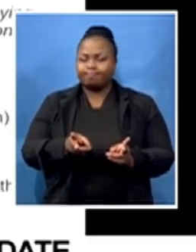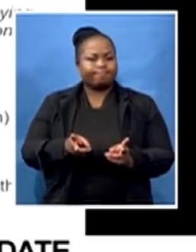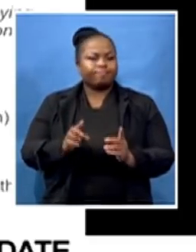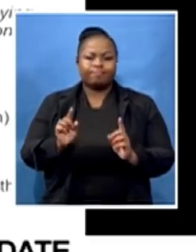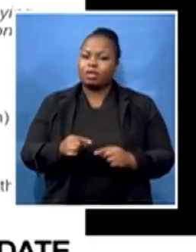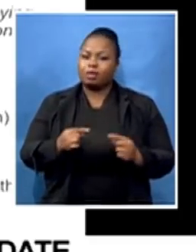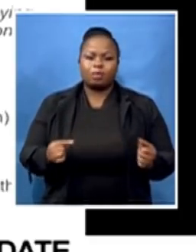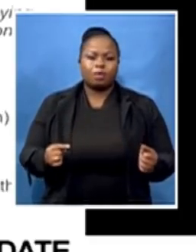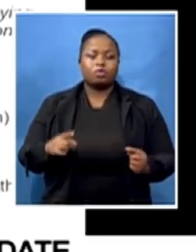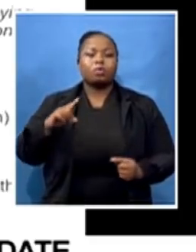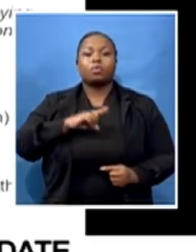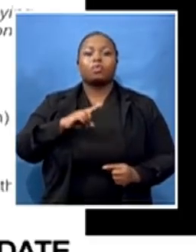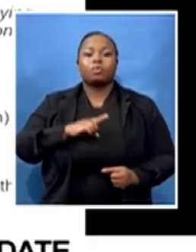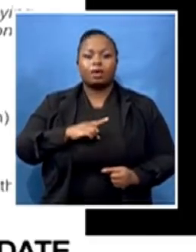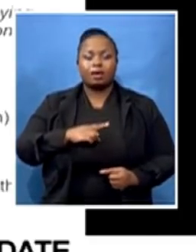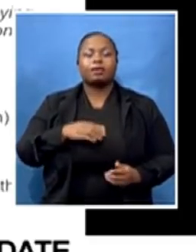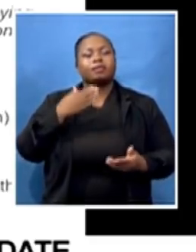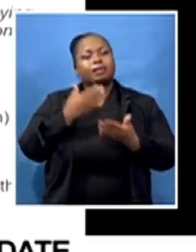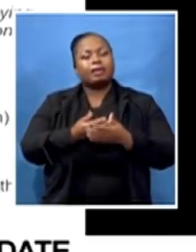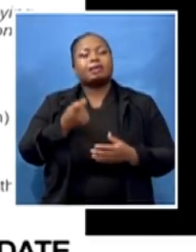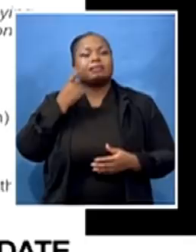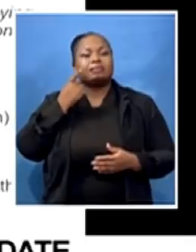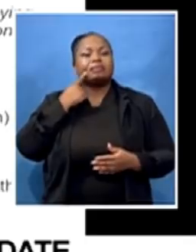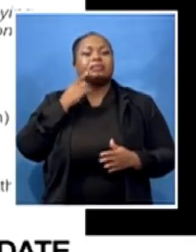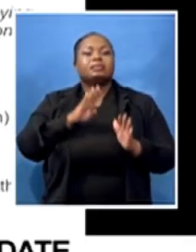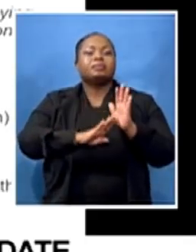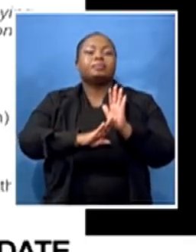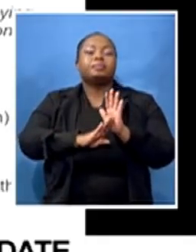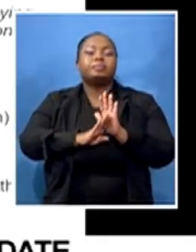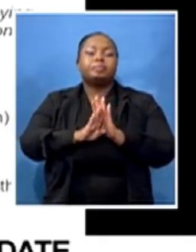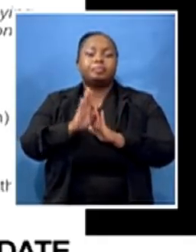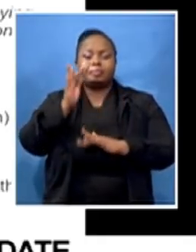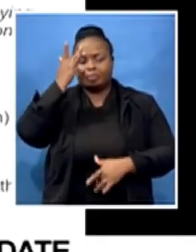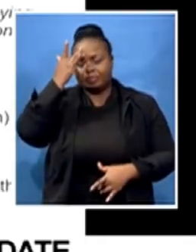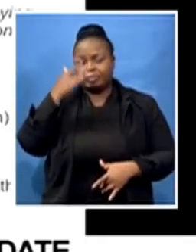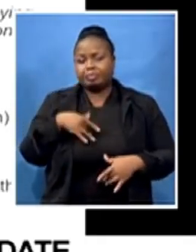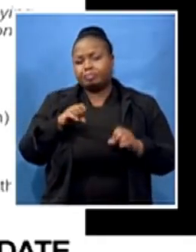of infections, which we may not be able to manage.